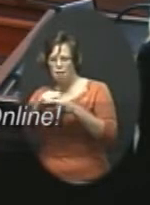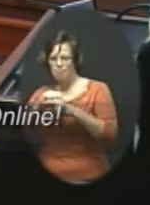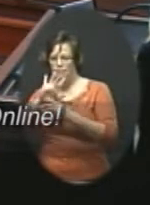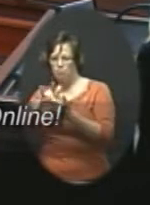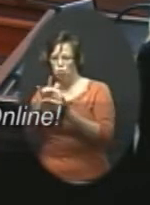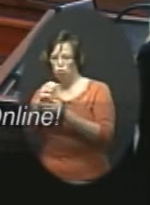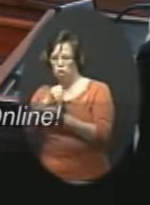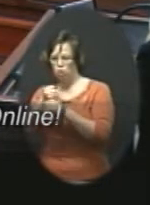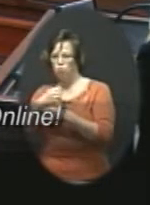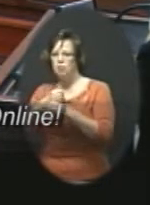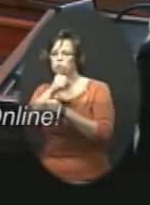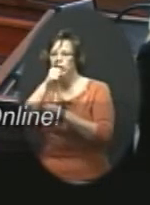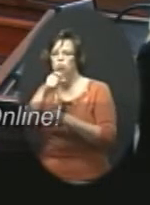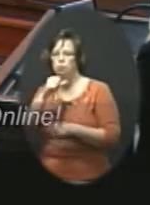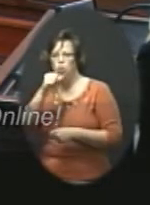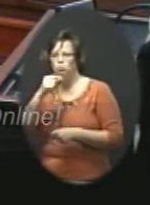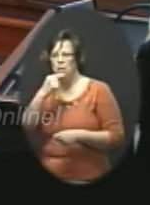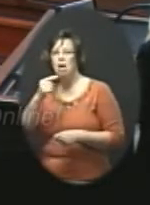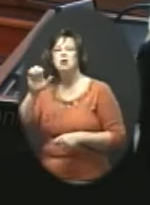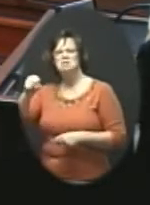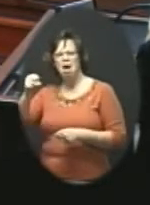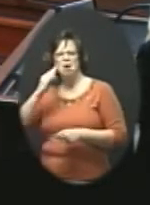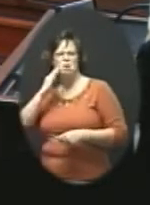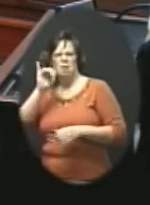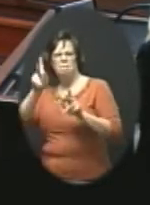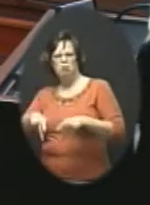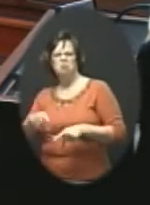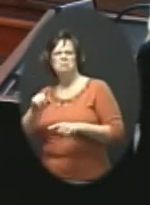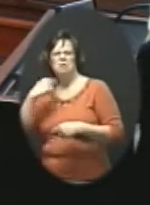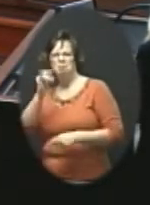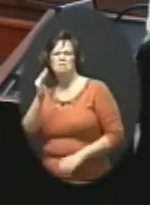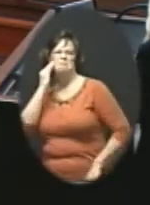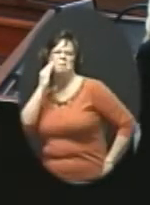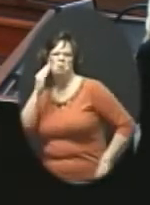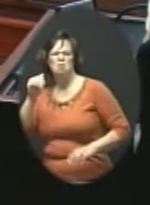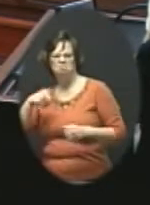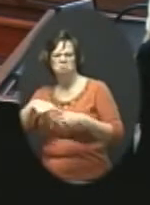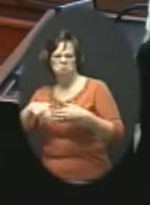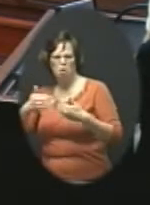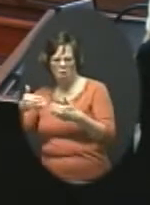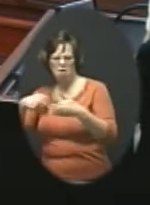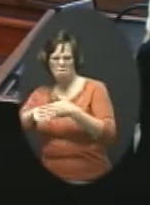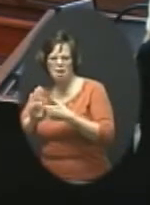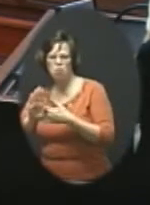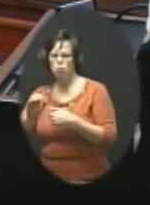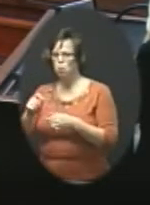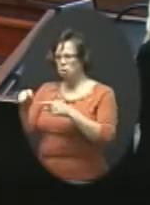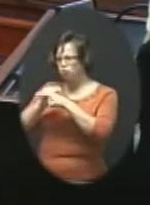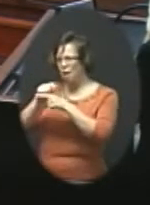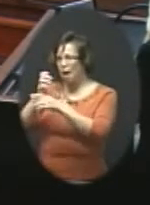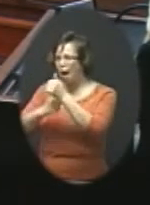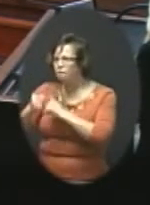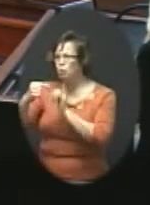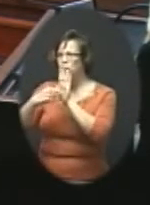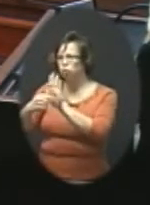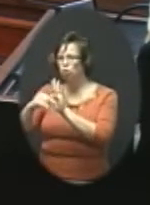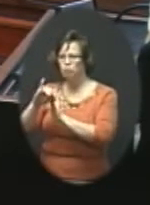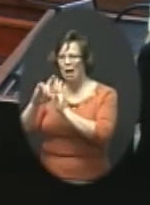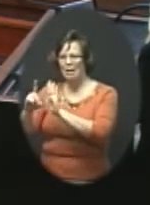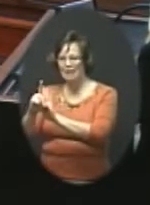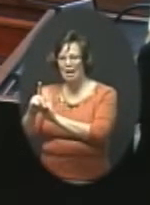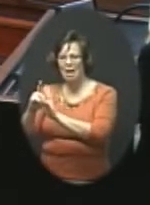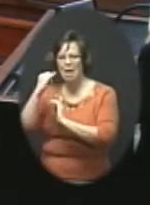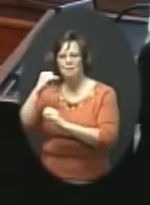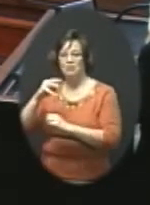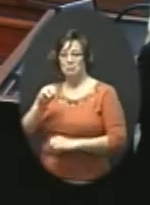just don't say, oh yeah, I know that person and they look really familiar and I let them in? We go back and retrain them and say, everybody shows their identification, even